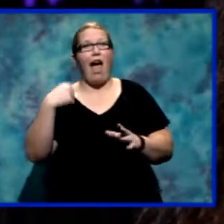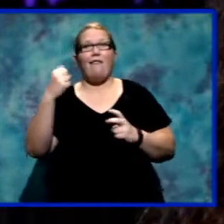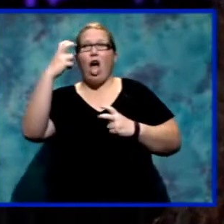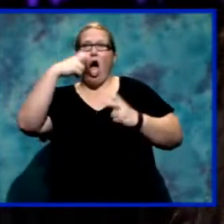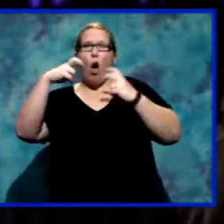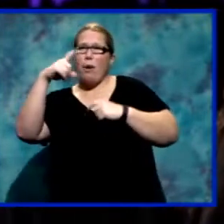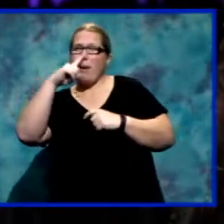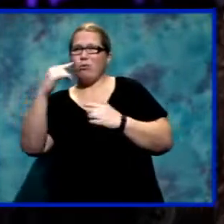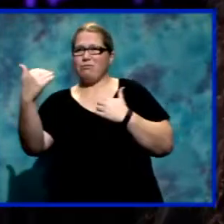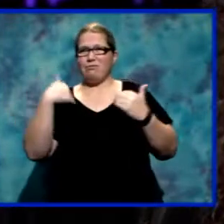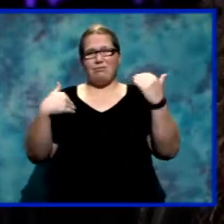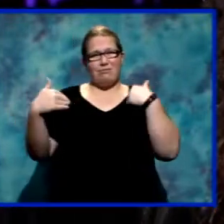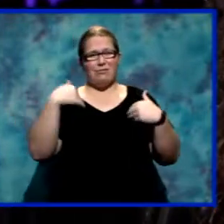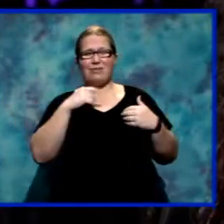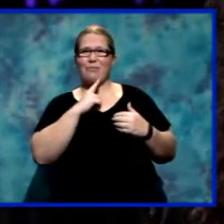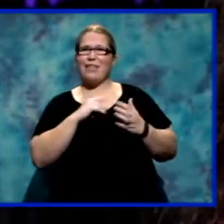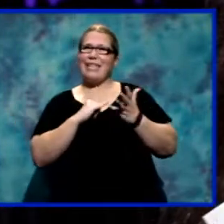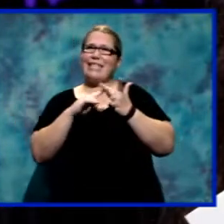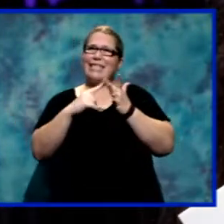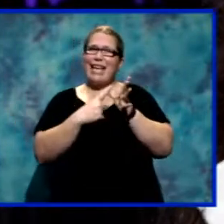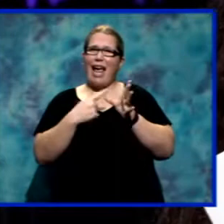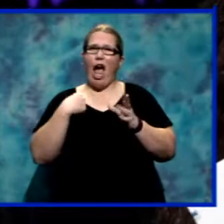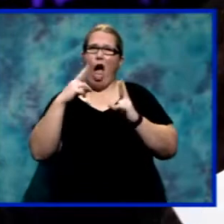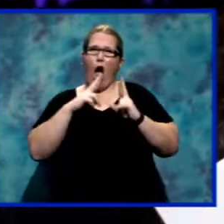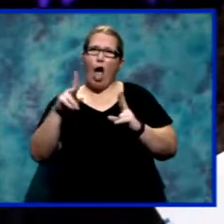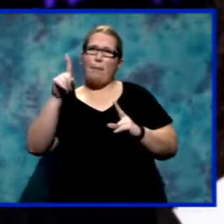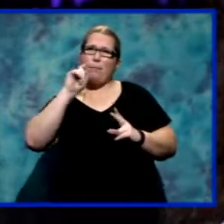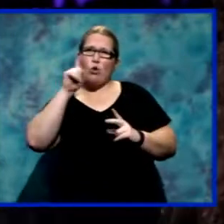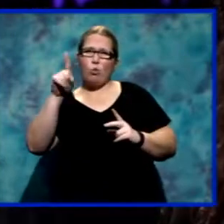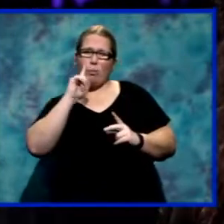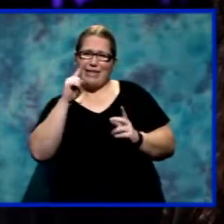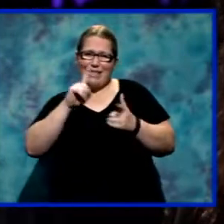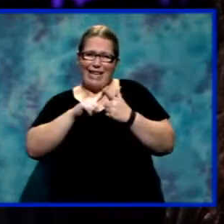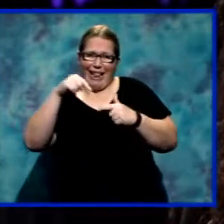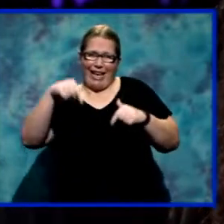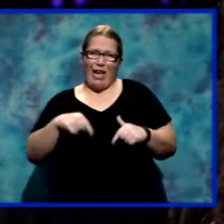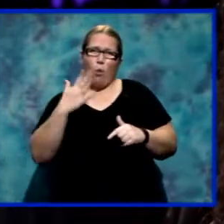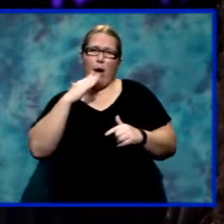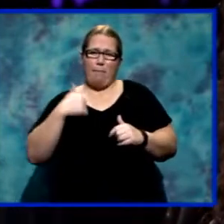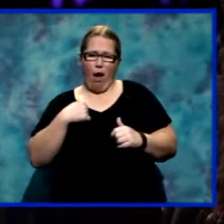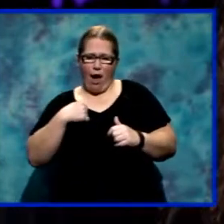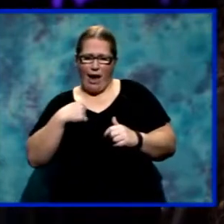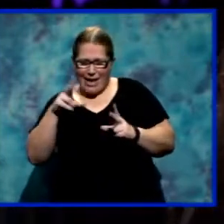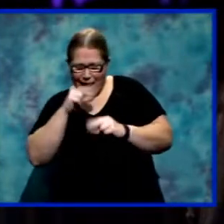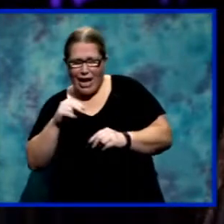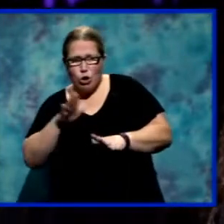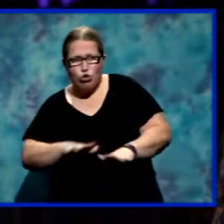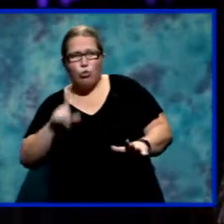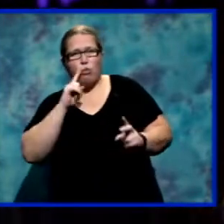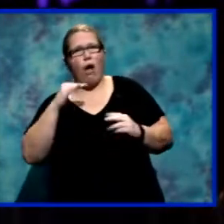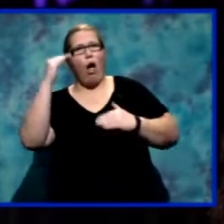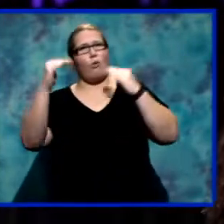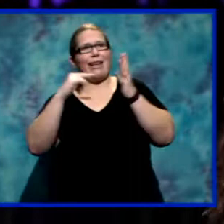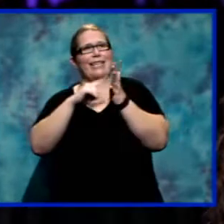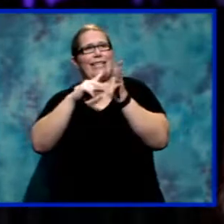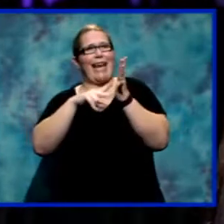to me and said, Sia, I hope you're still going to be around to run this program when my kids become a teenager. Because when I was going to